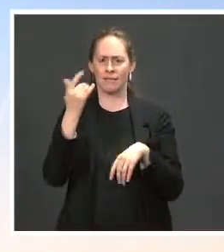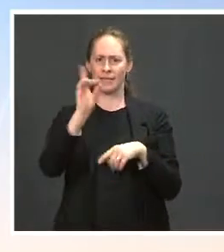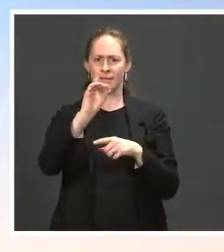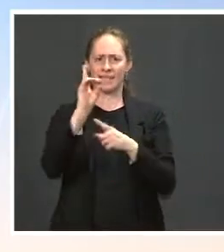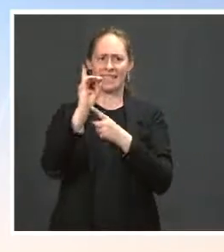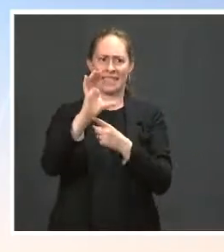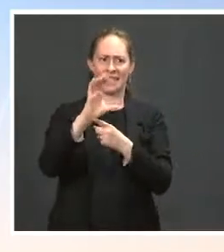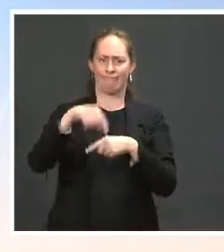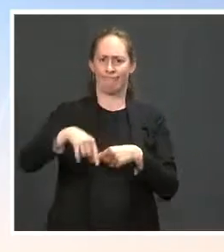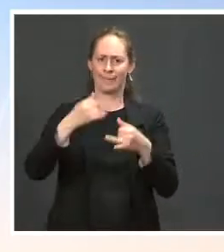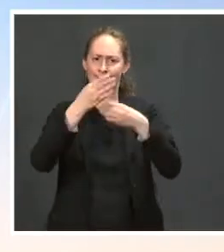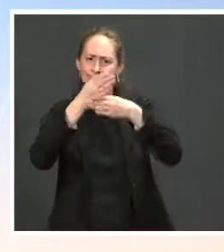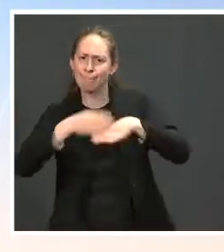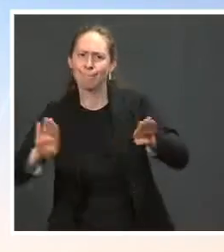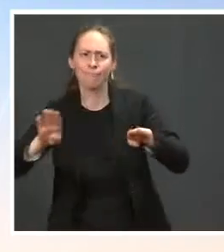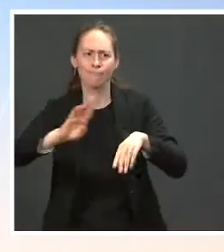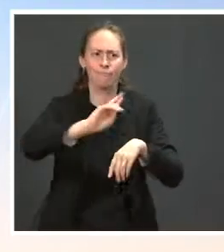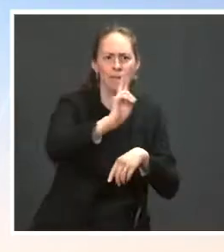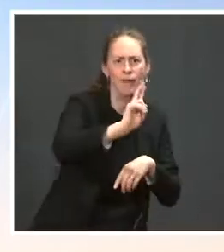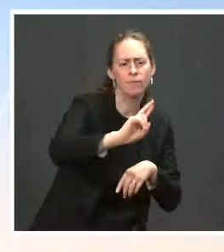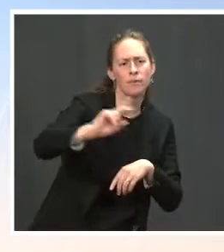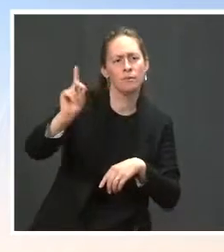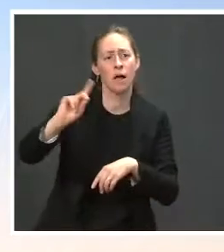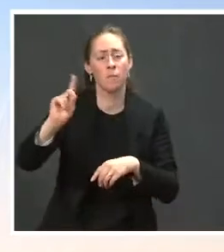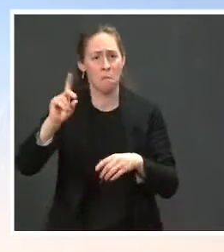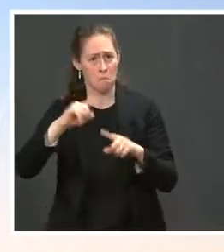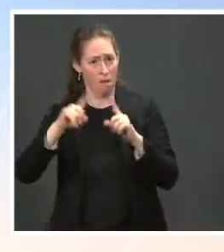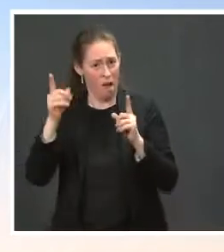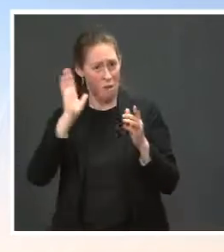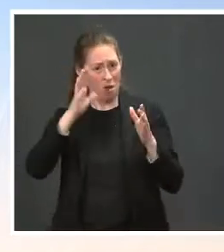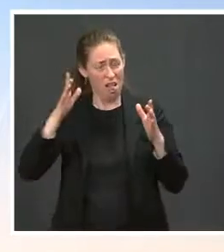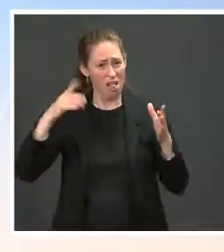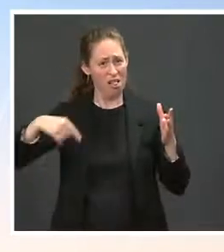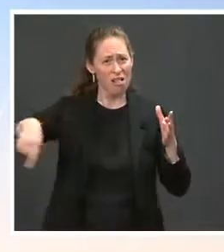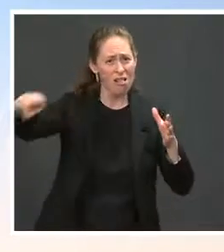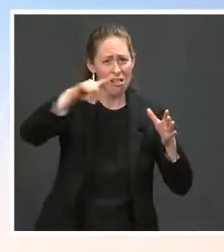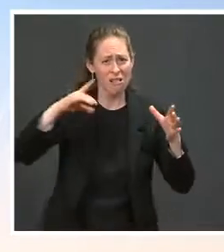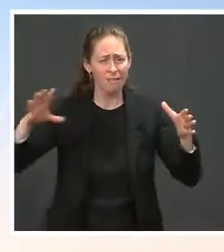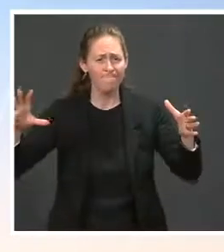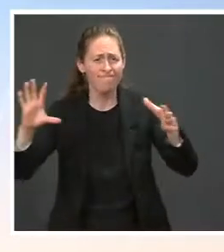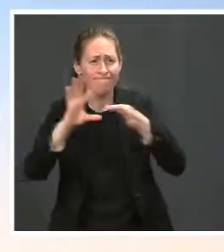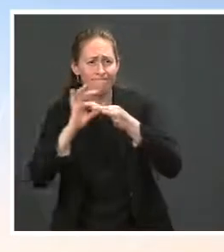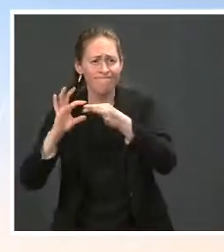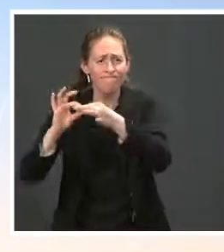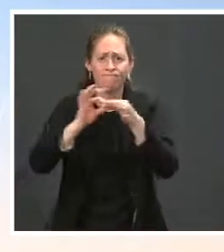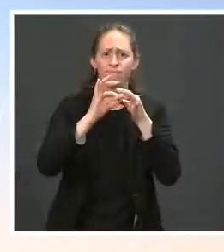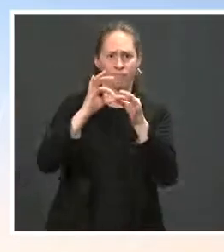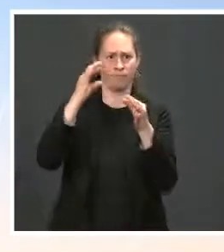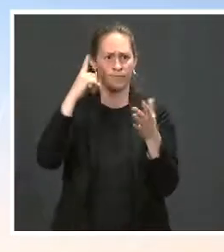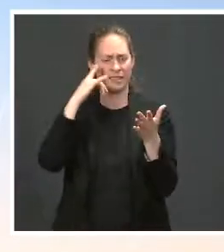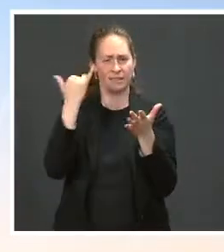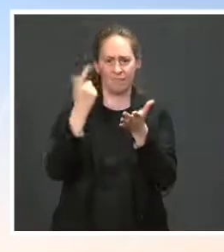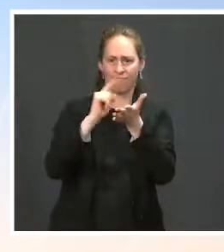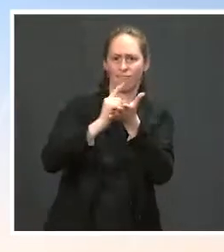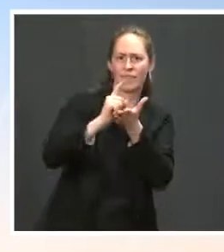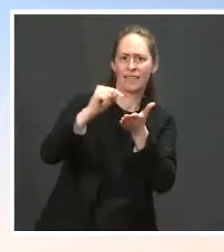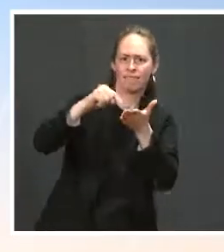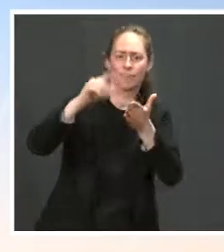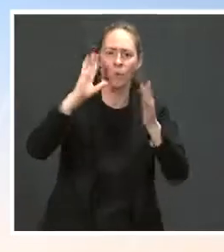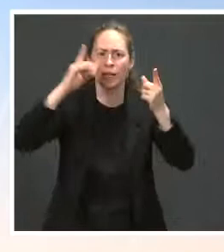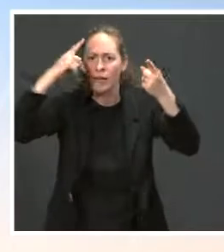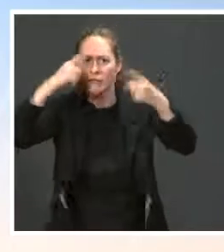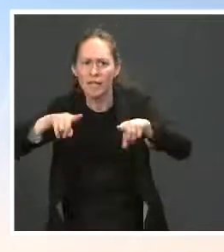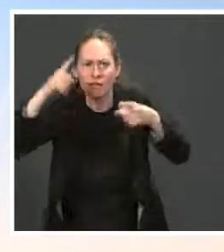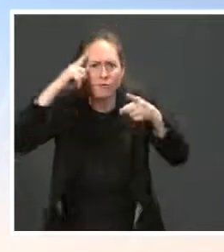going to, that this country is going to follow through on what he says today, what he says this week? Well, I think what he's sending, the message he's sending